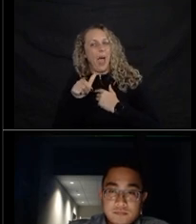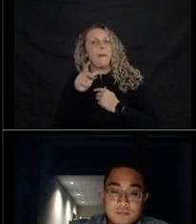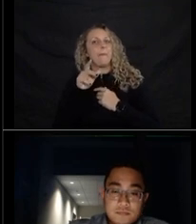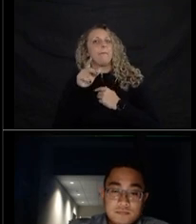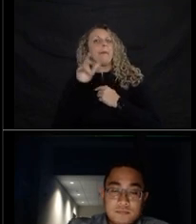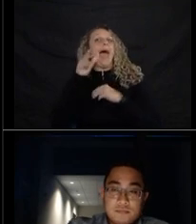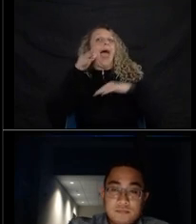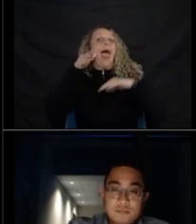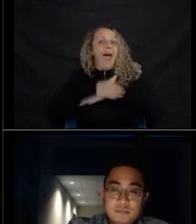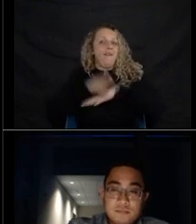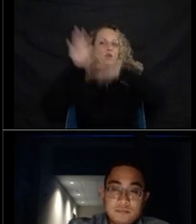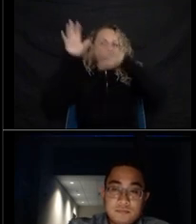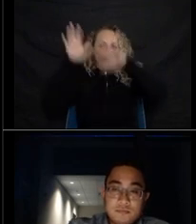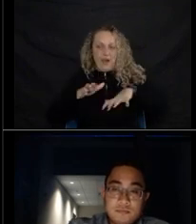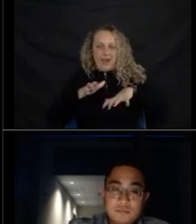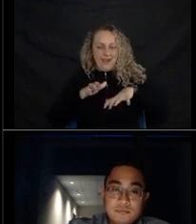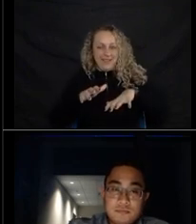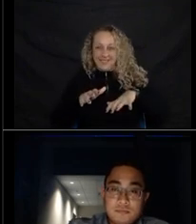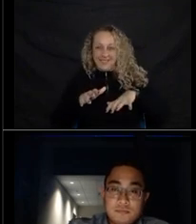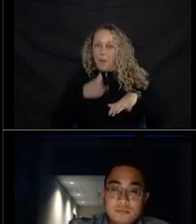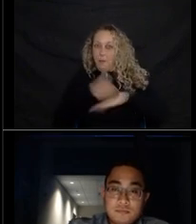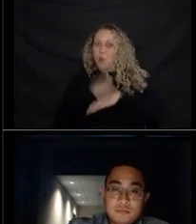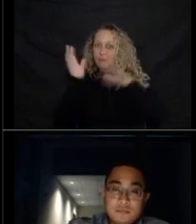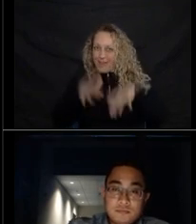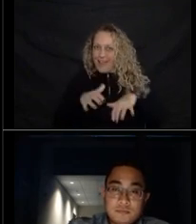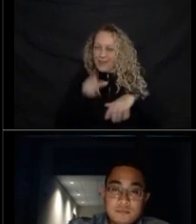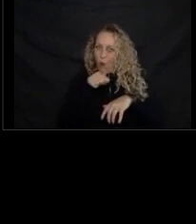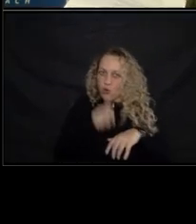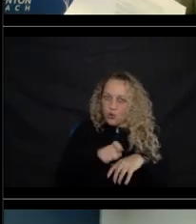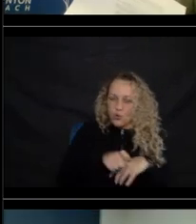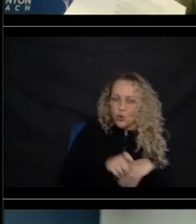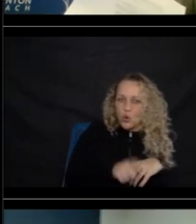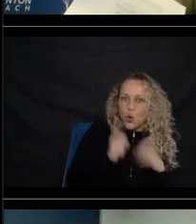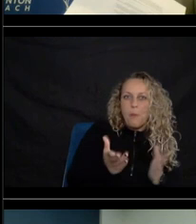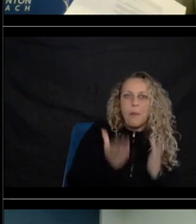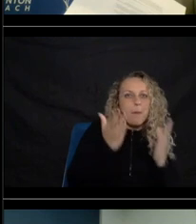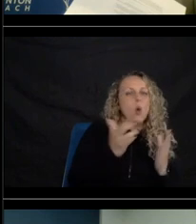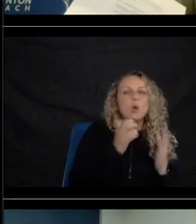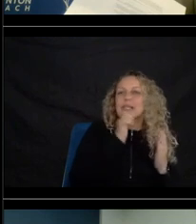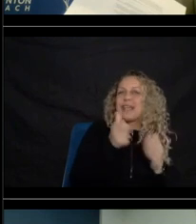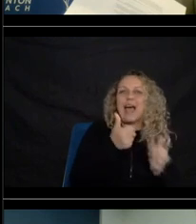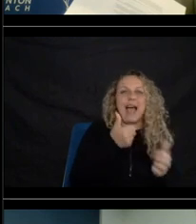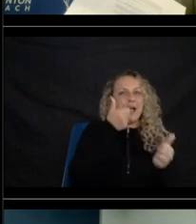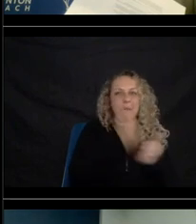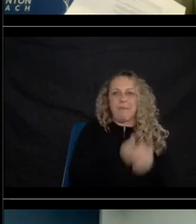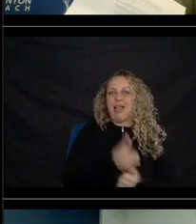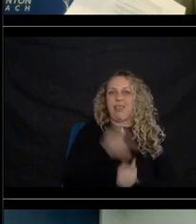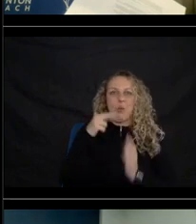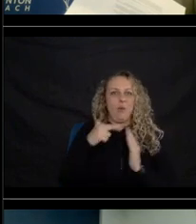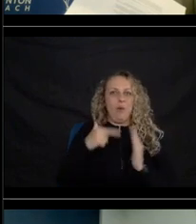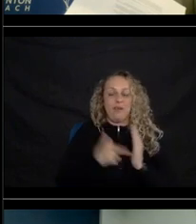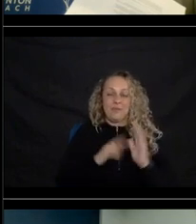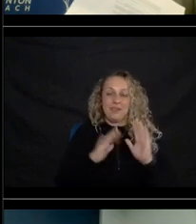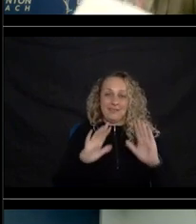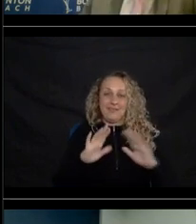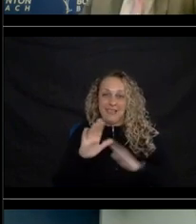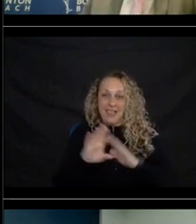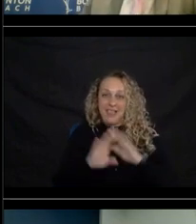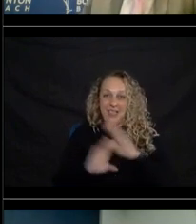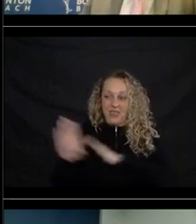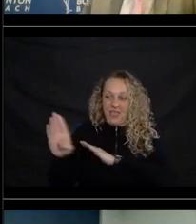The proposal before you, development proposal, does not comply with their requirement. The